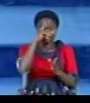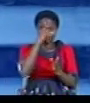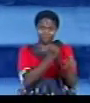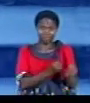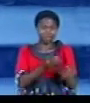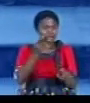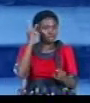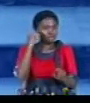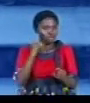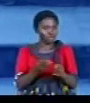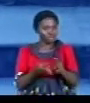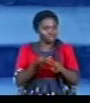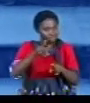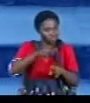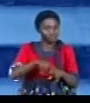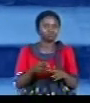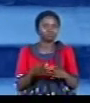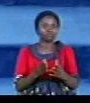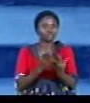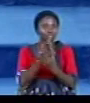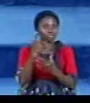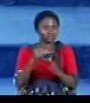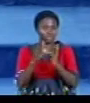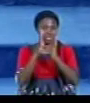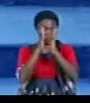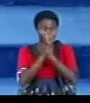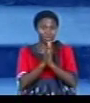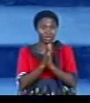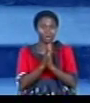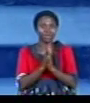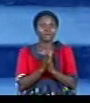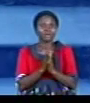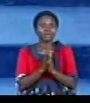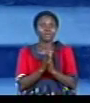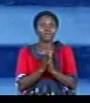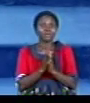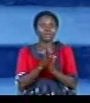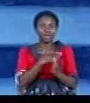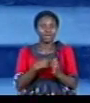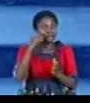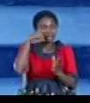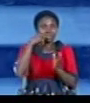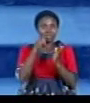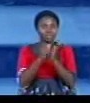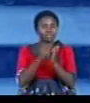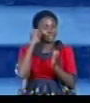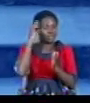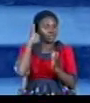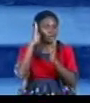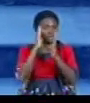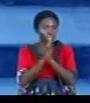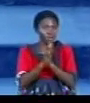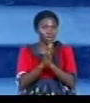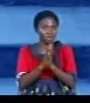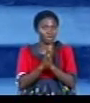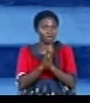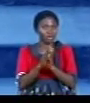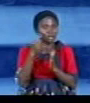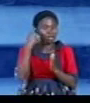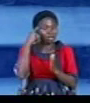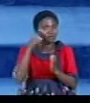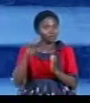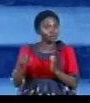he said that there is three levels of prayer that he's going to pray. That yesterday, that first prayer, for those people who are born again, they are